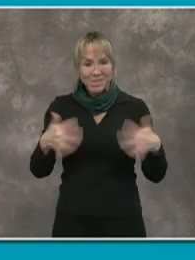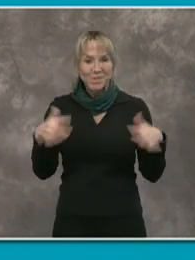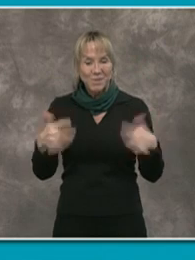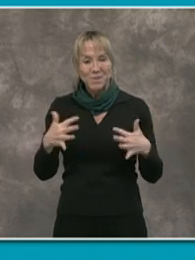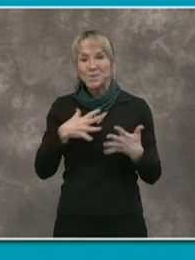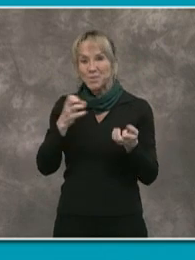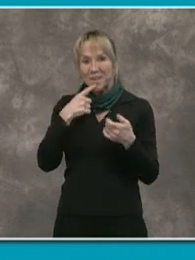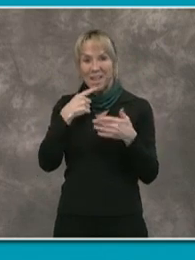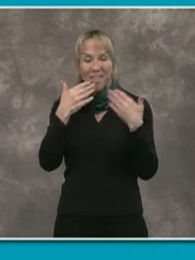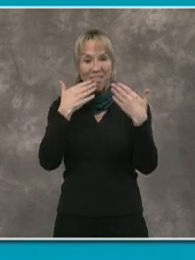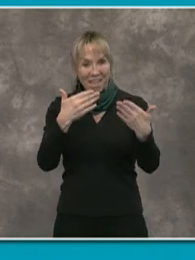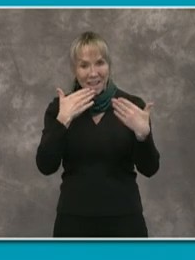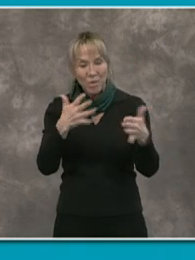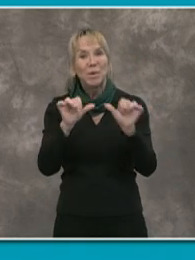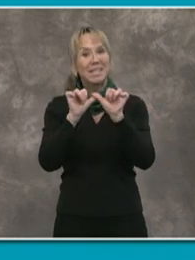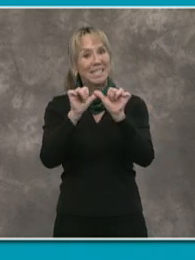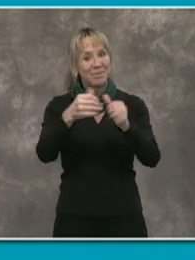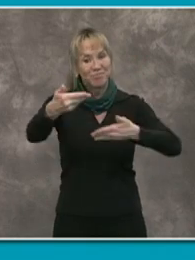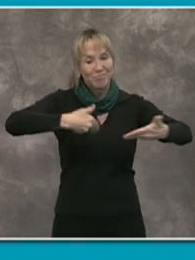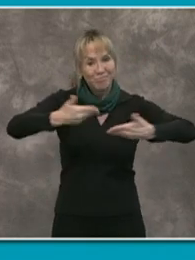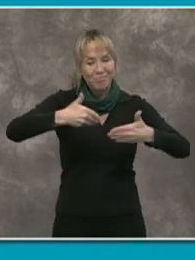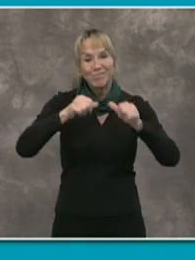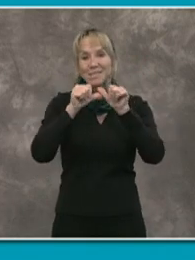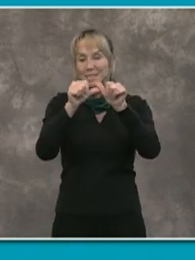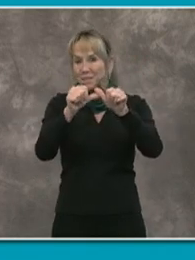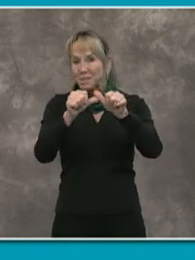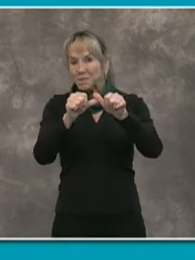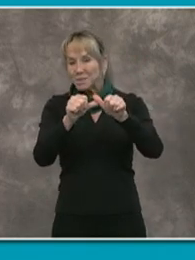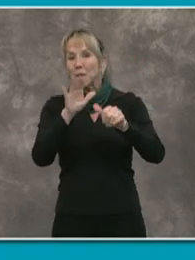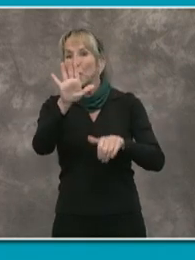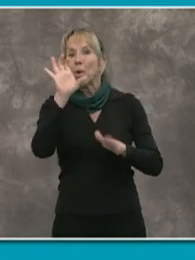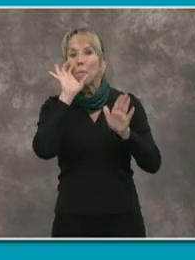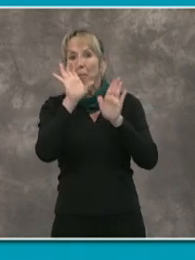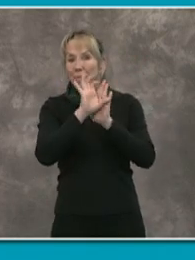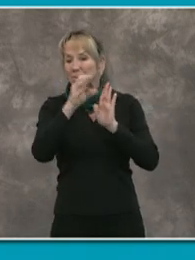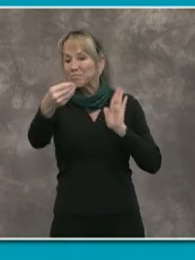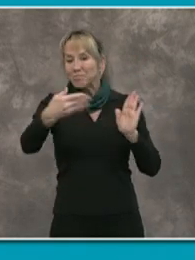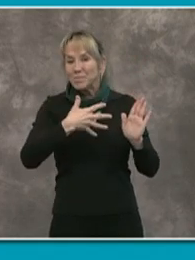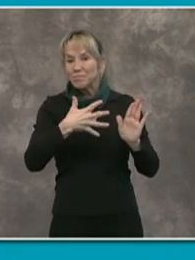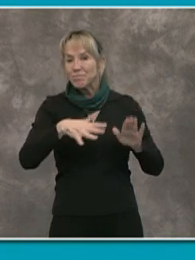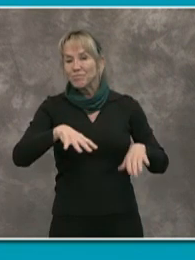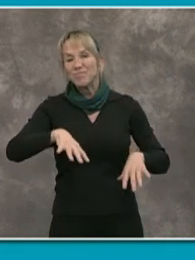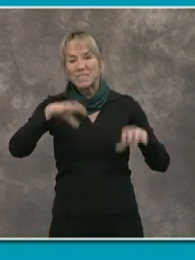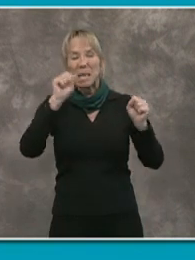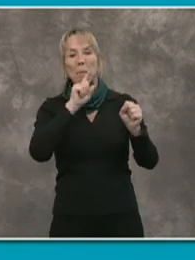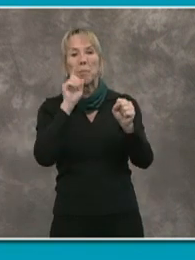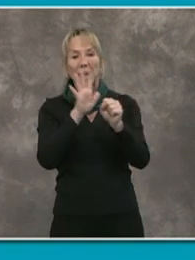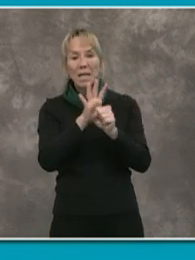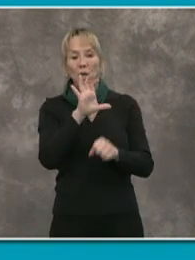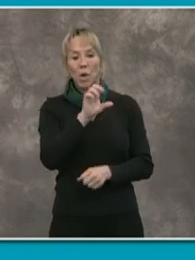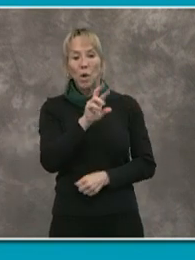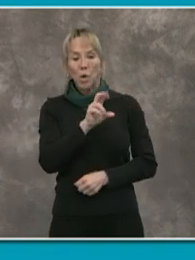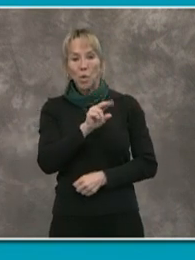you. And we want to also say to keep it up, San Diego. To submit your photo or take the pledge, go to